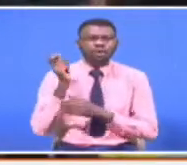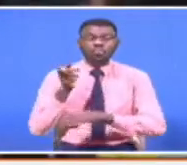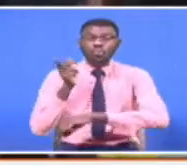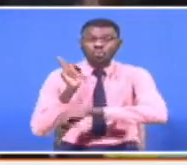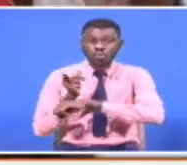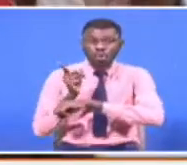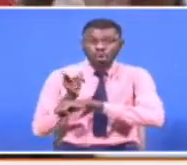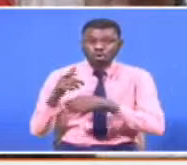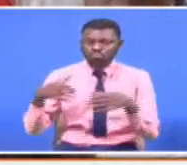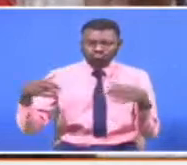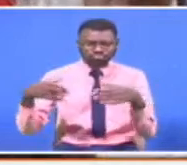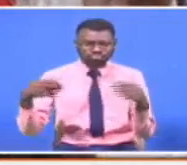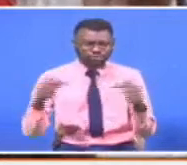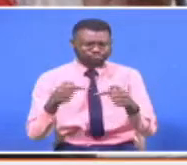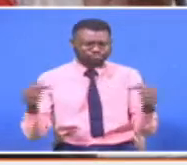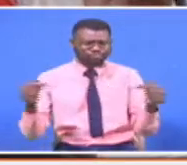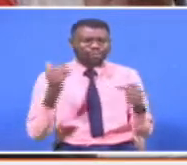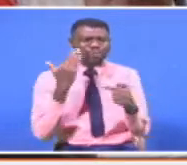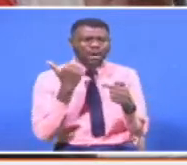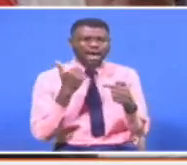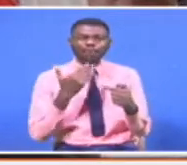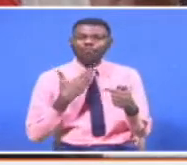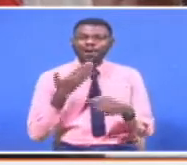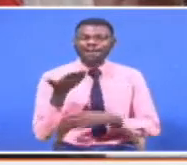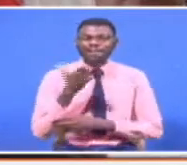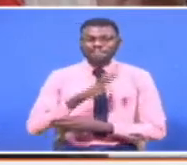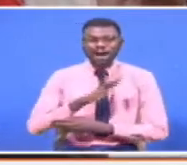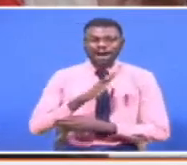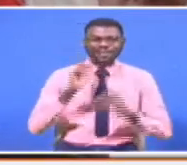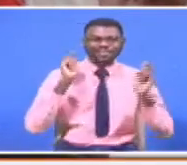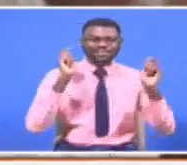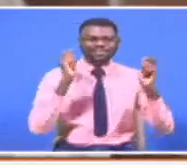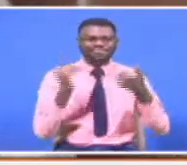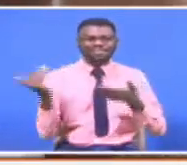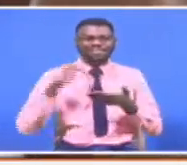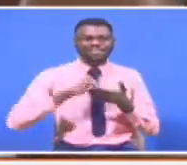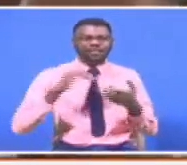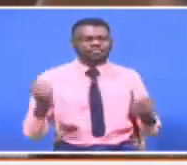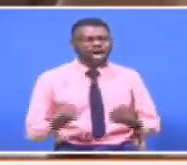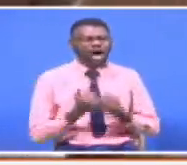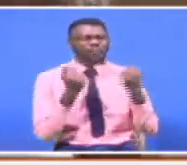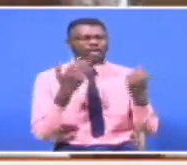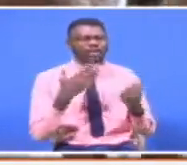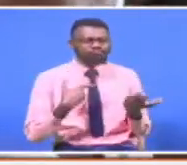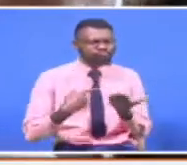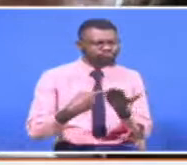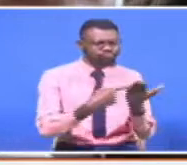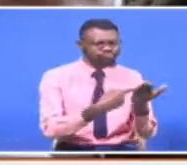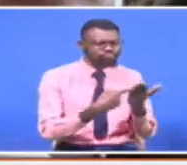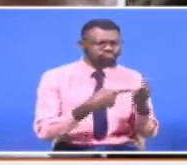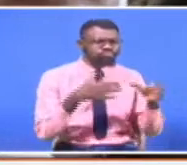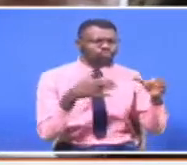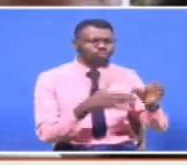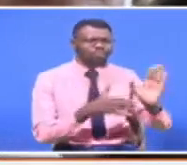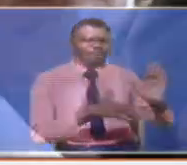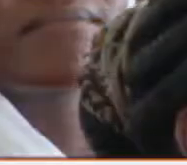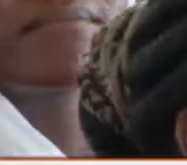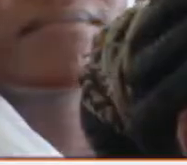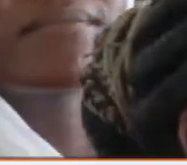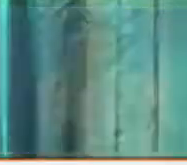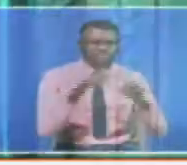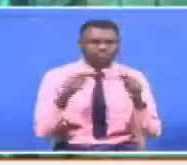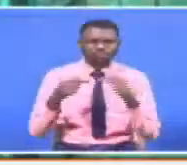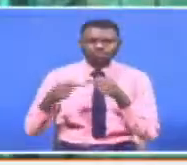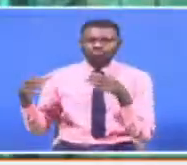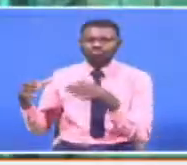kwa wadau wa upinzani ambao wametishia kurejelea maandamano iwapo mazungumzo yanayoendelea kati ya upande wa serikali na upinzani